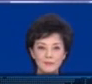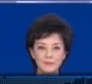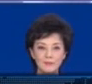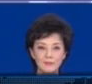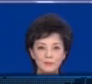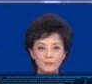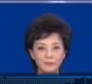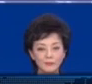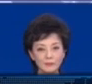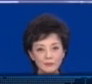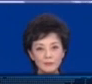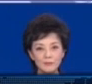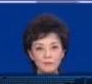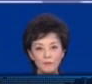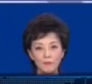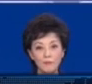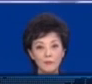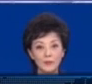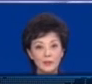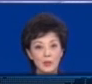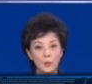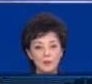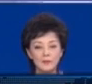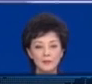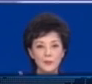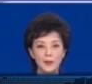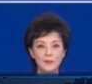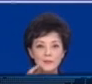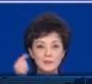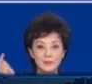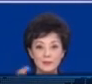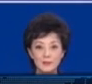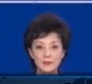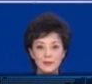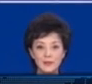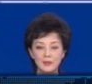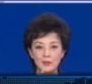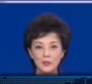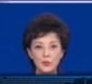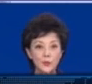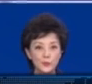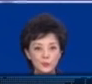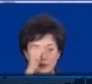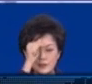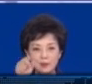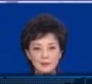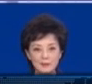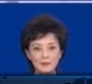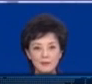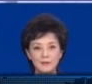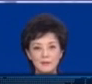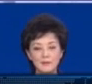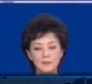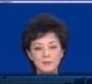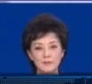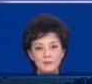Experts Meeting for Studies and Understanding of the COVID-19. We focus on the four